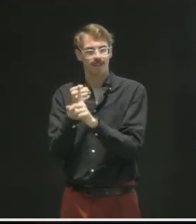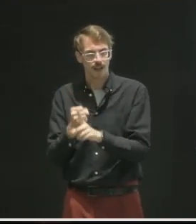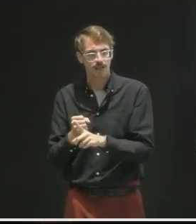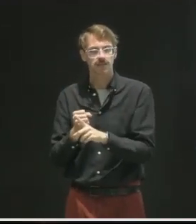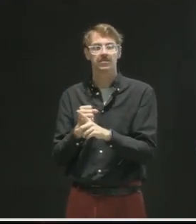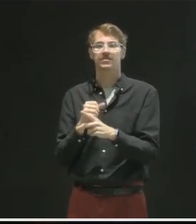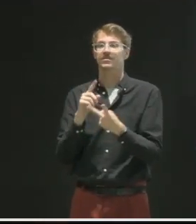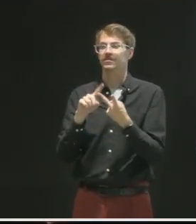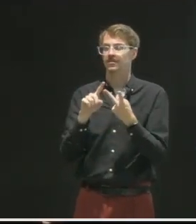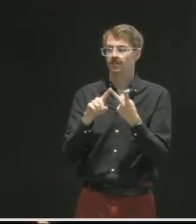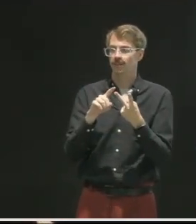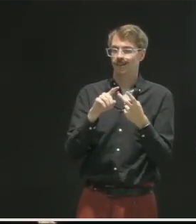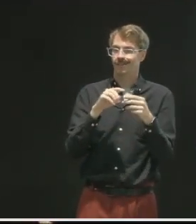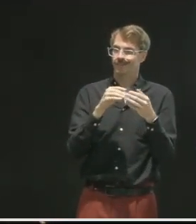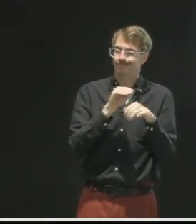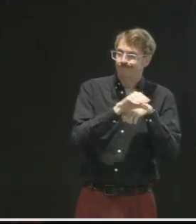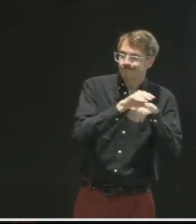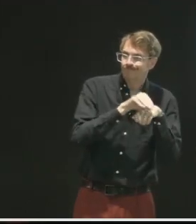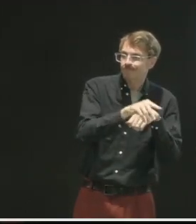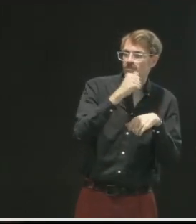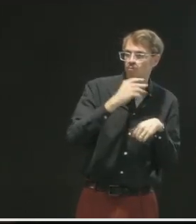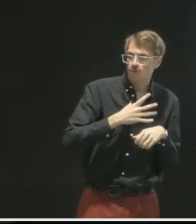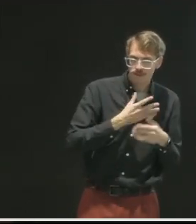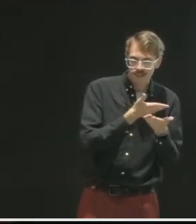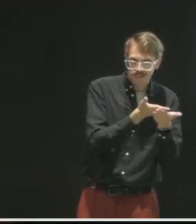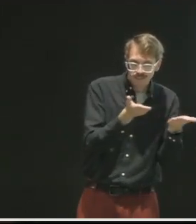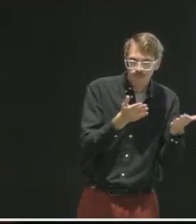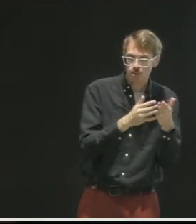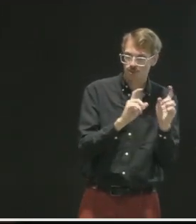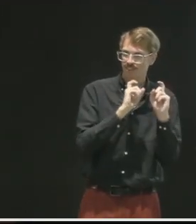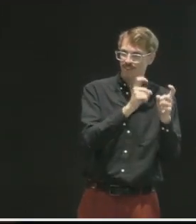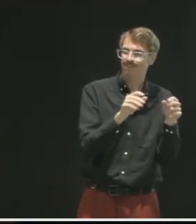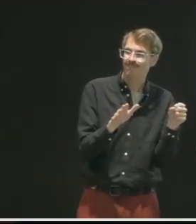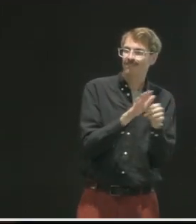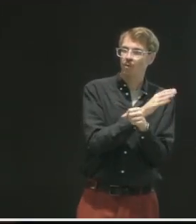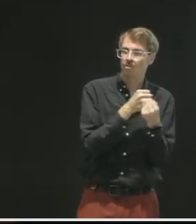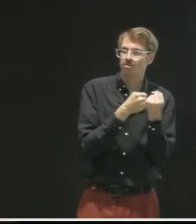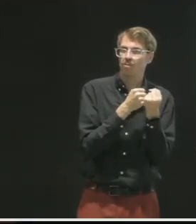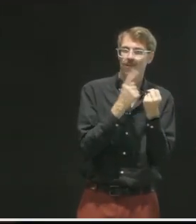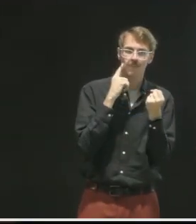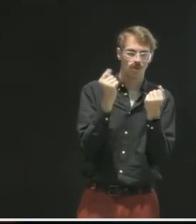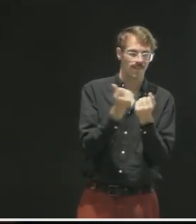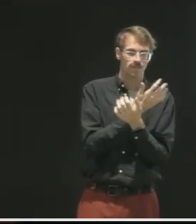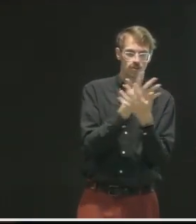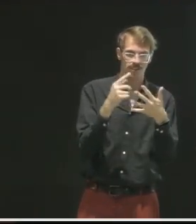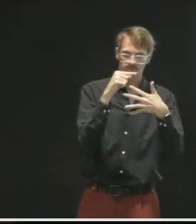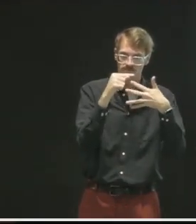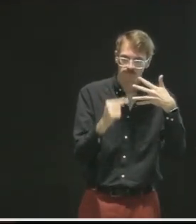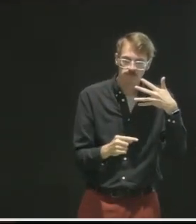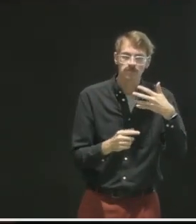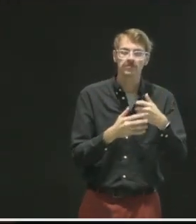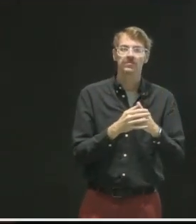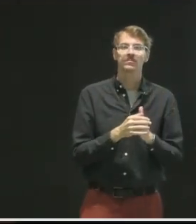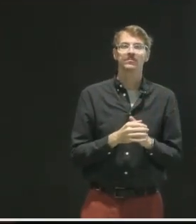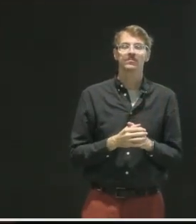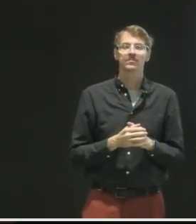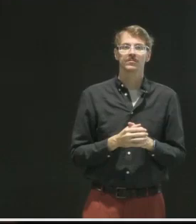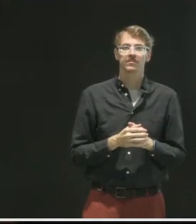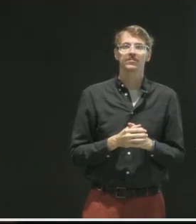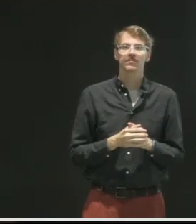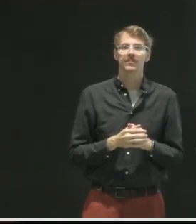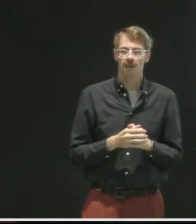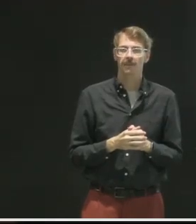the woman to give them fully support for everything, and